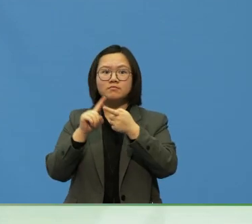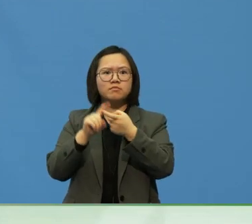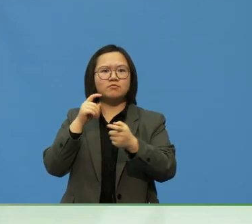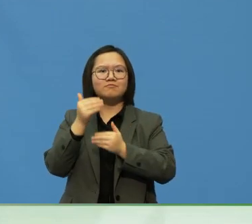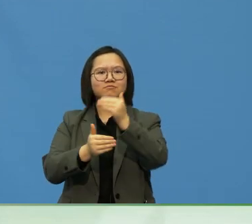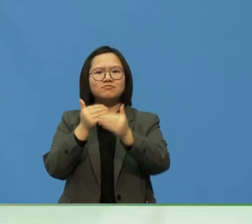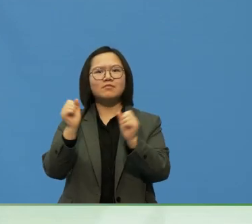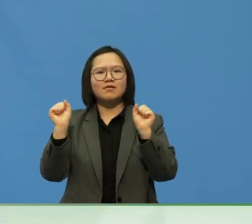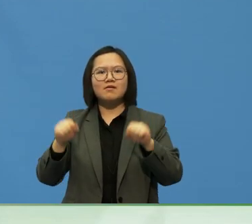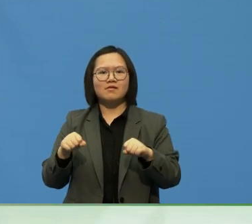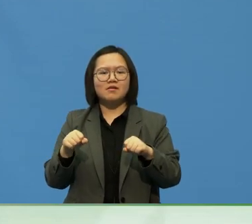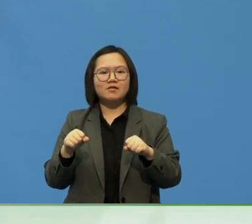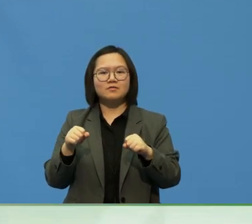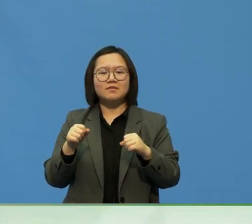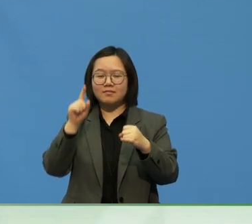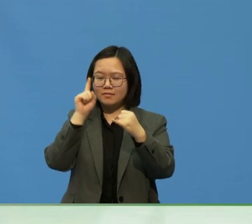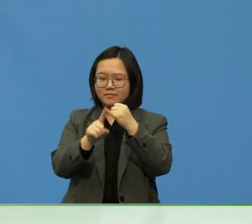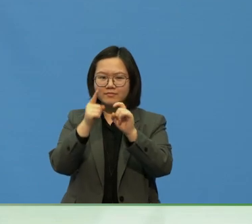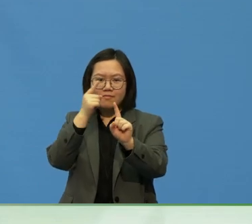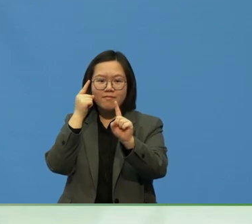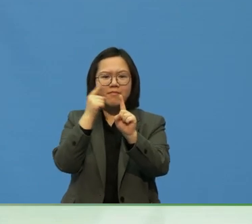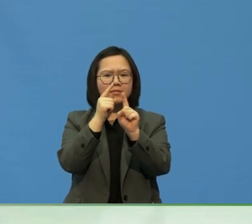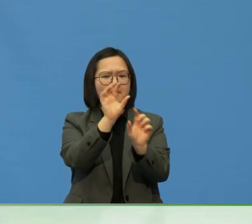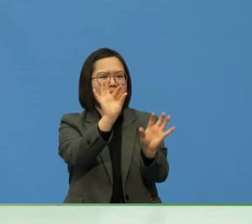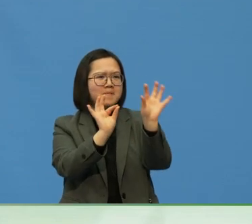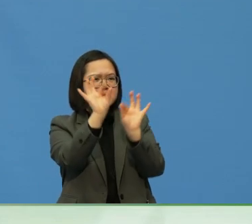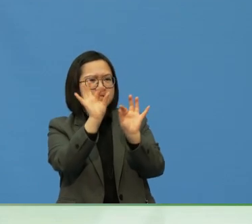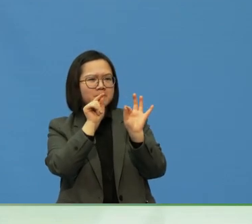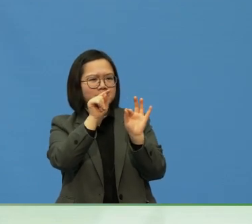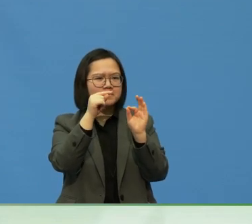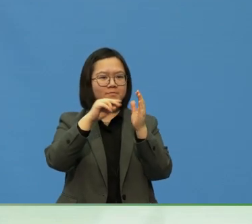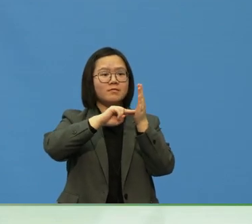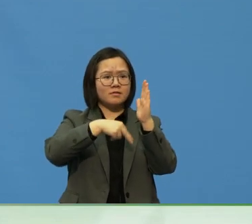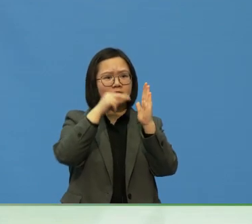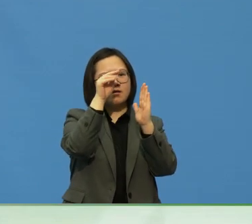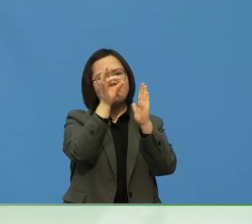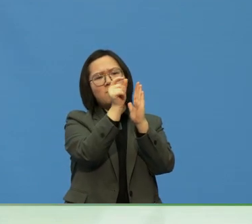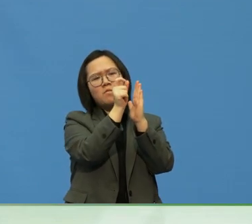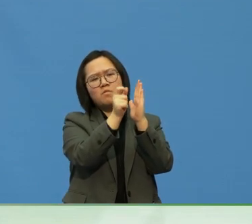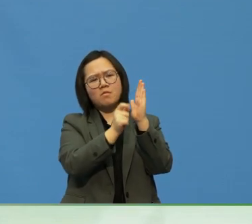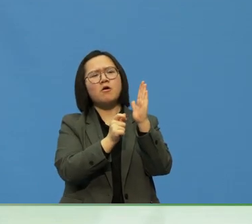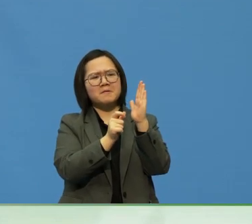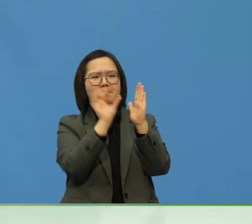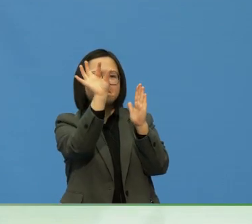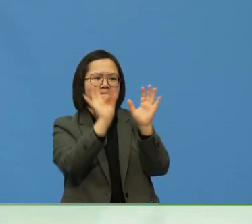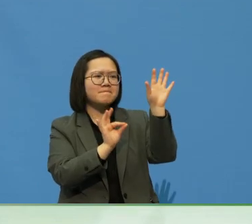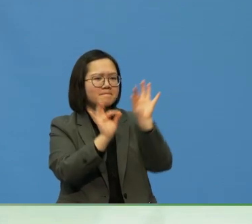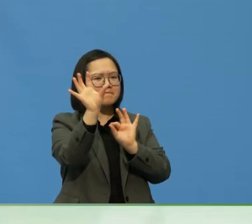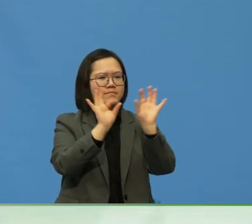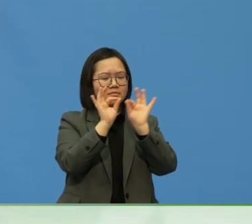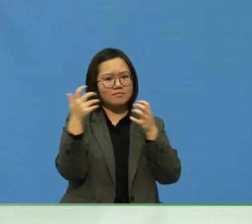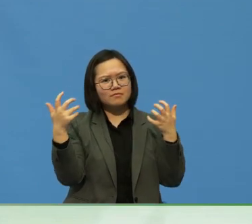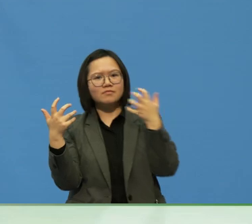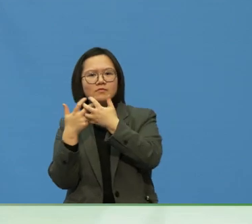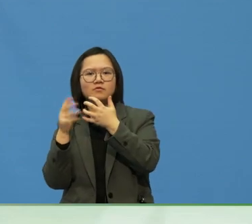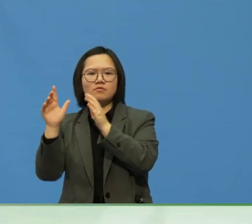chose the language of the CRPD. So we enshrined in law a definition of disability that hasn't yet, but that will eventually